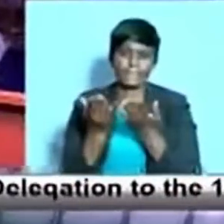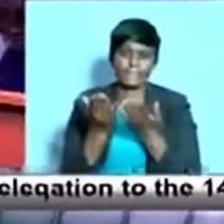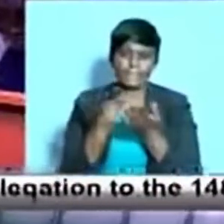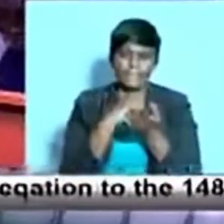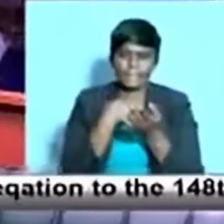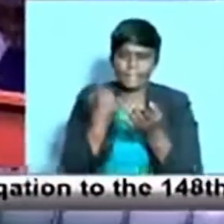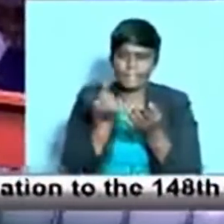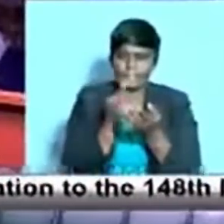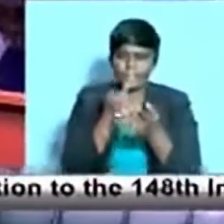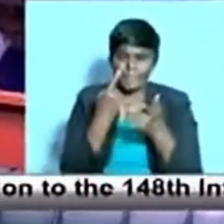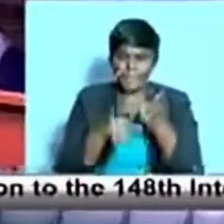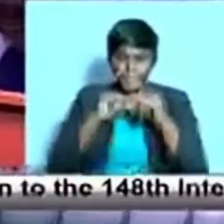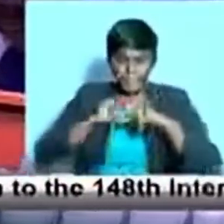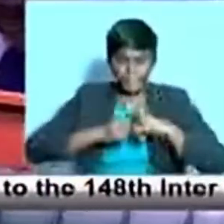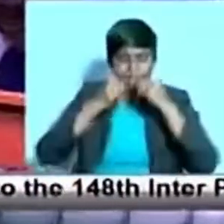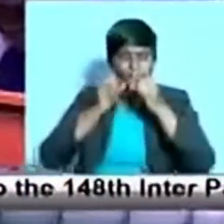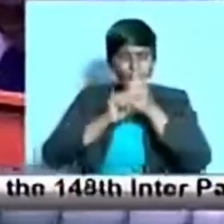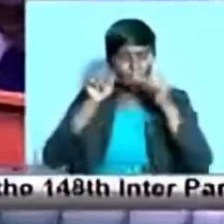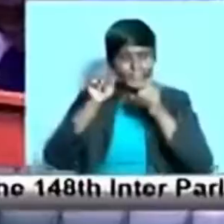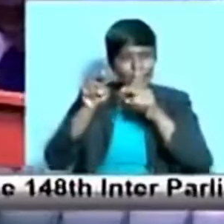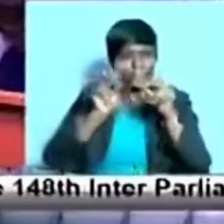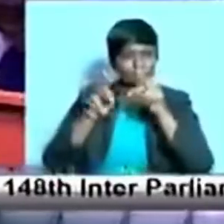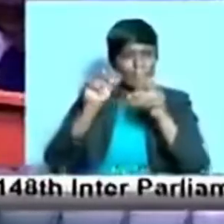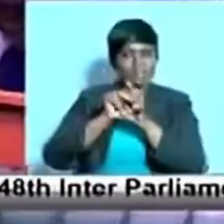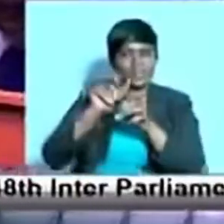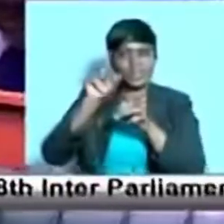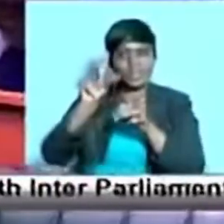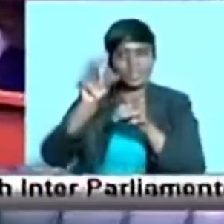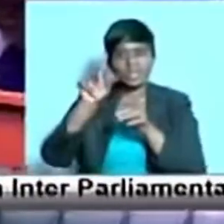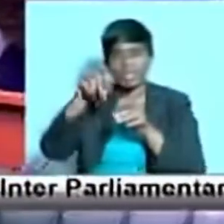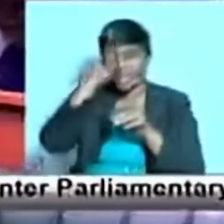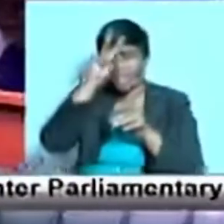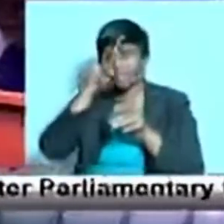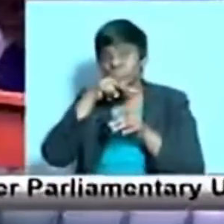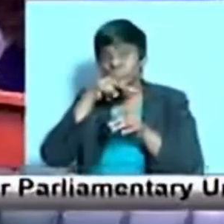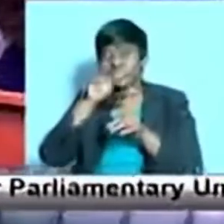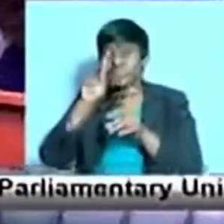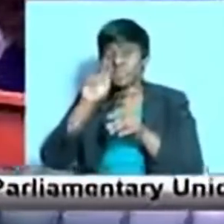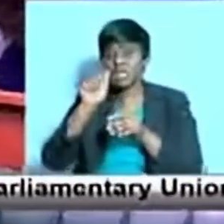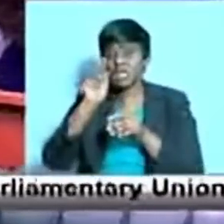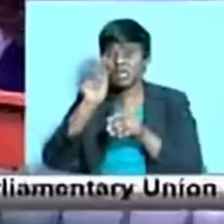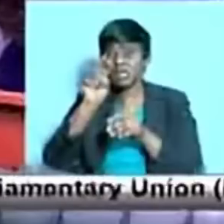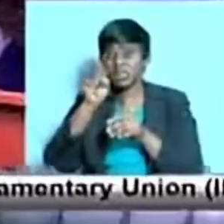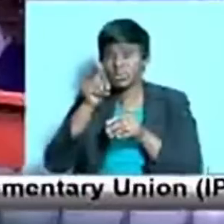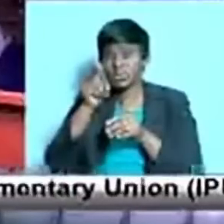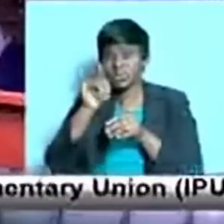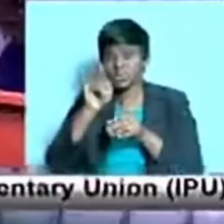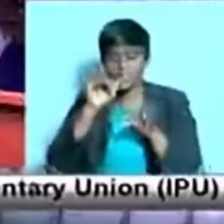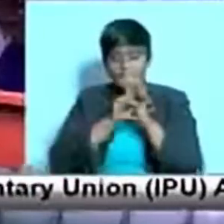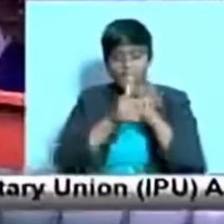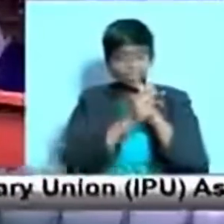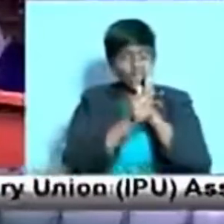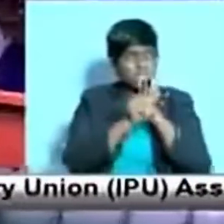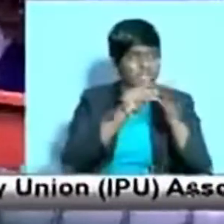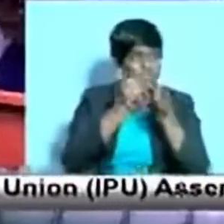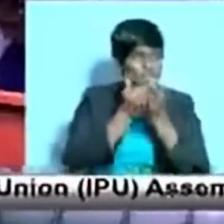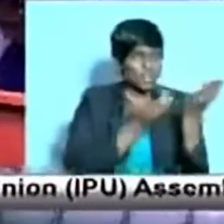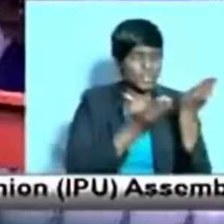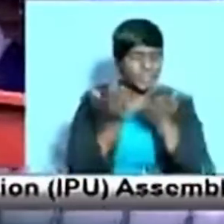just wondered whether those in Kabushi and those in Kwacha are people who are being